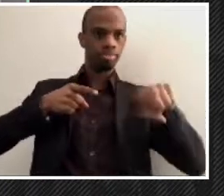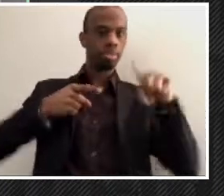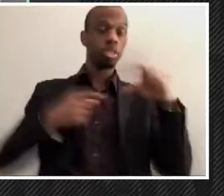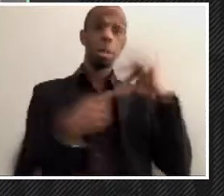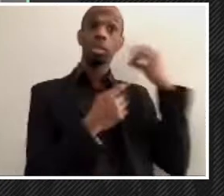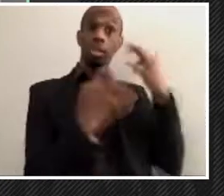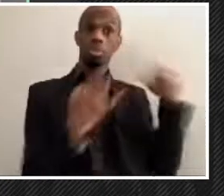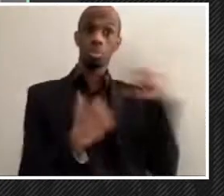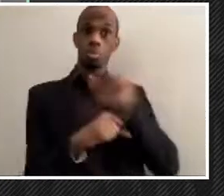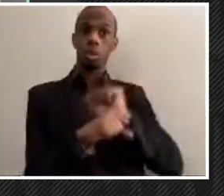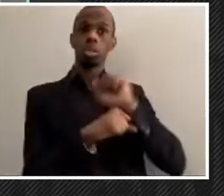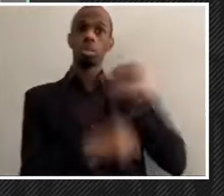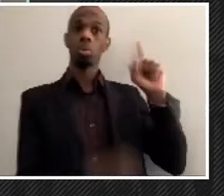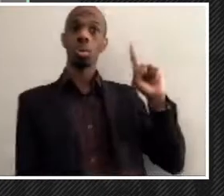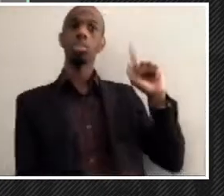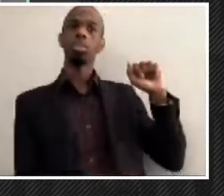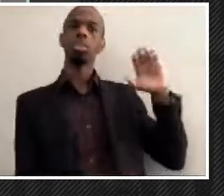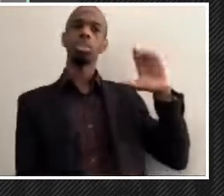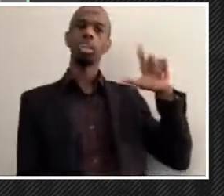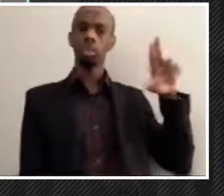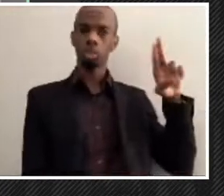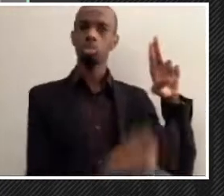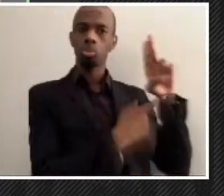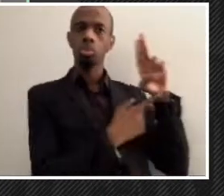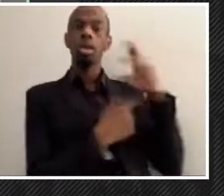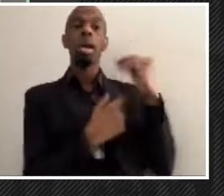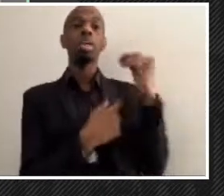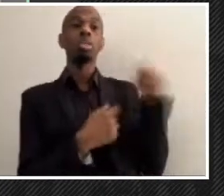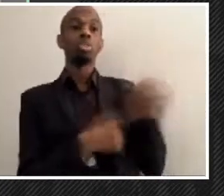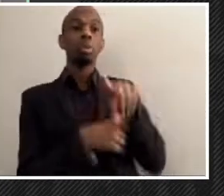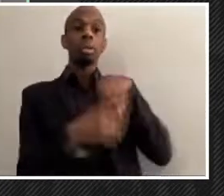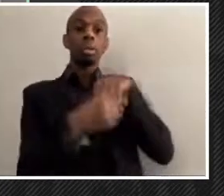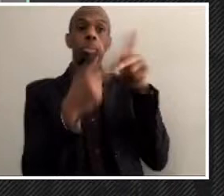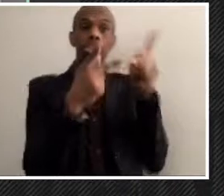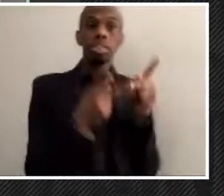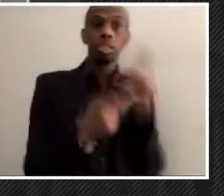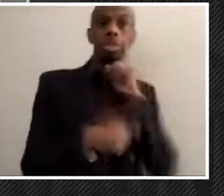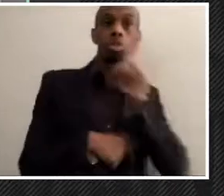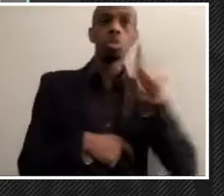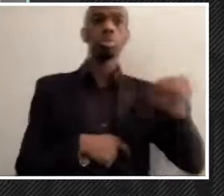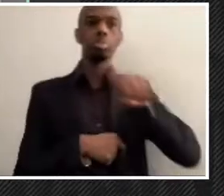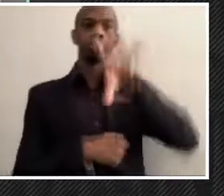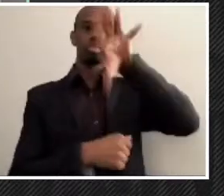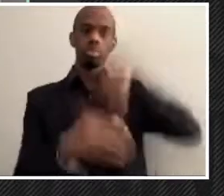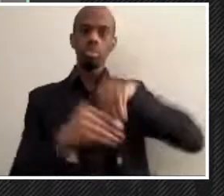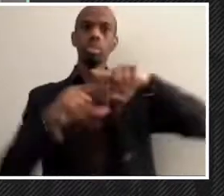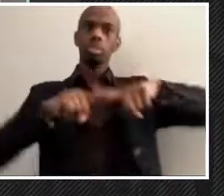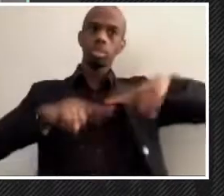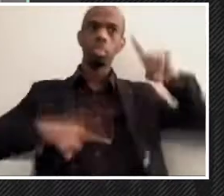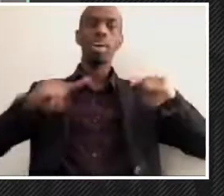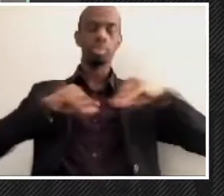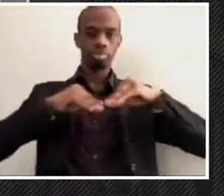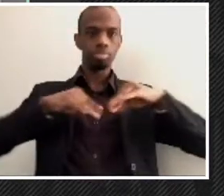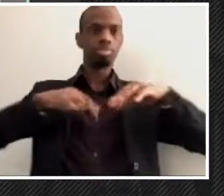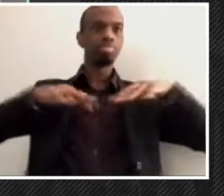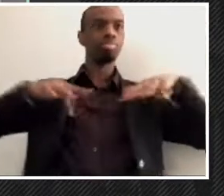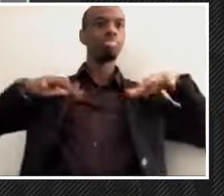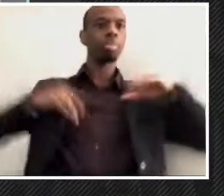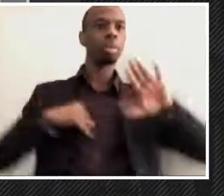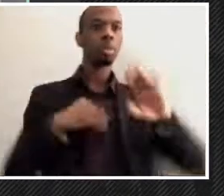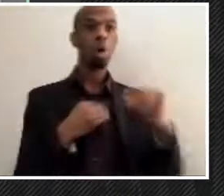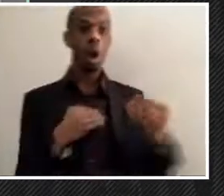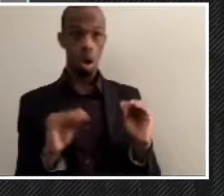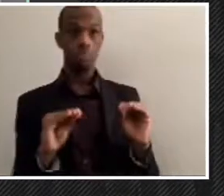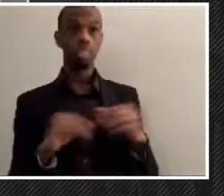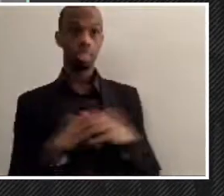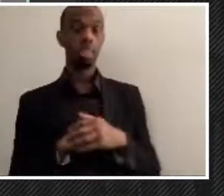and are in a position to diversify your office in diversity of